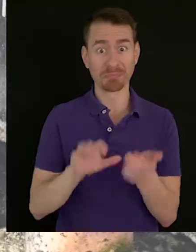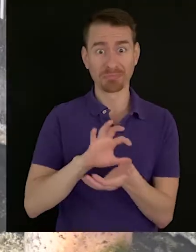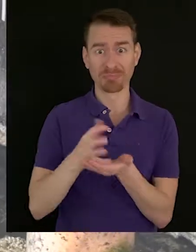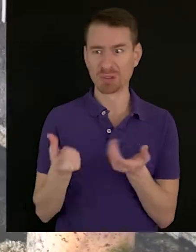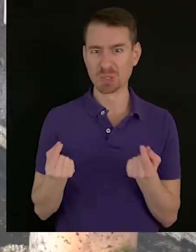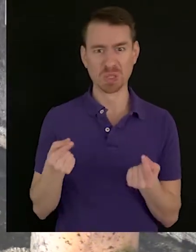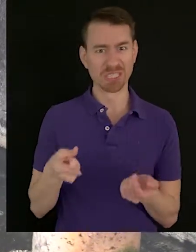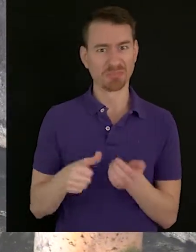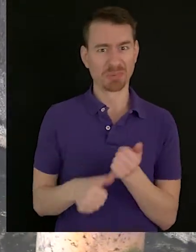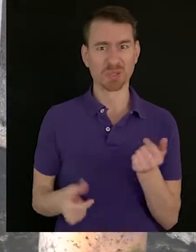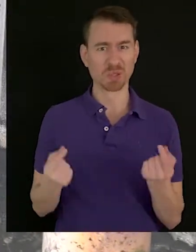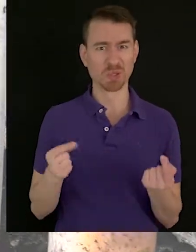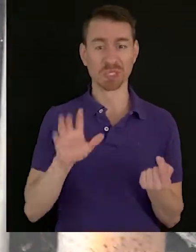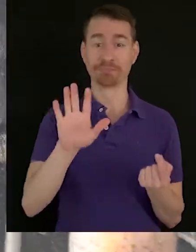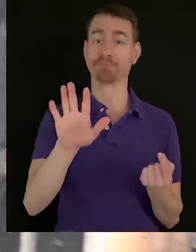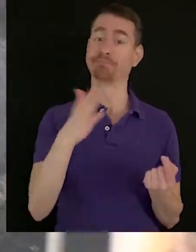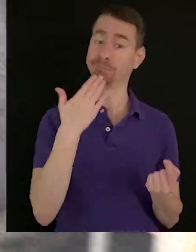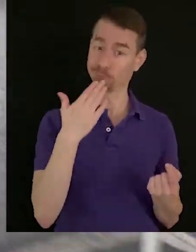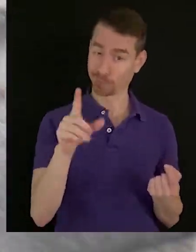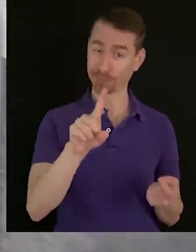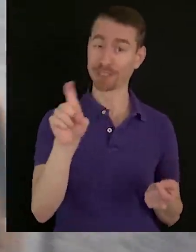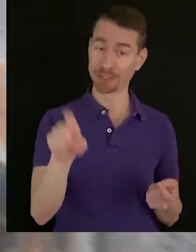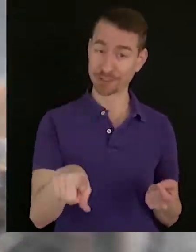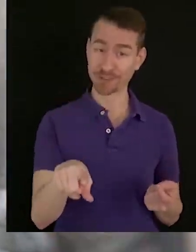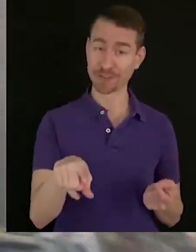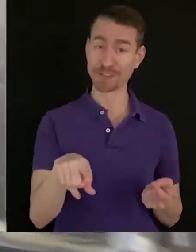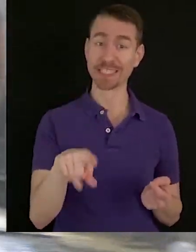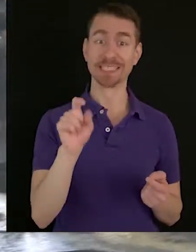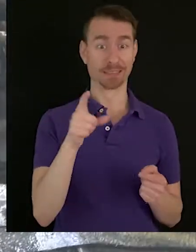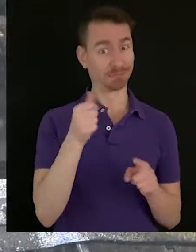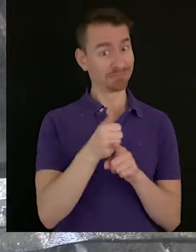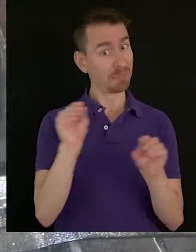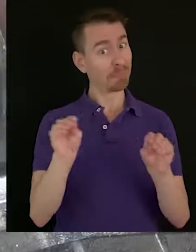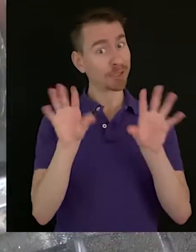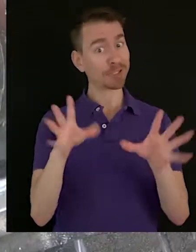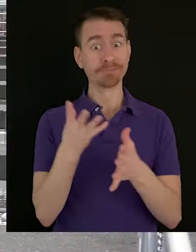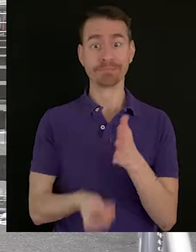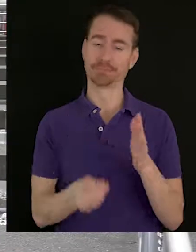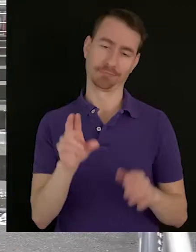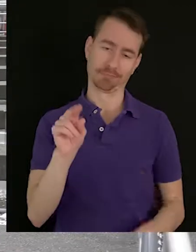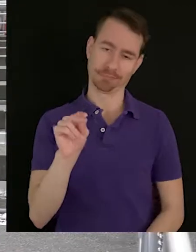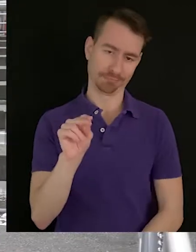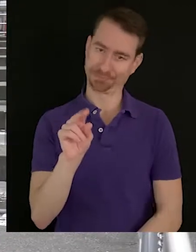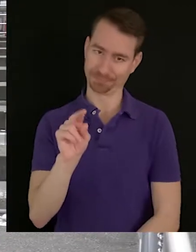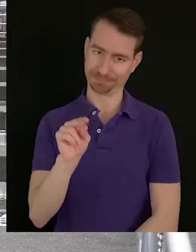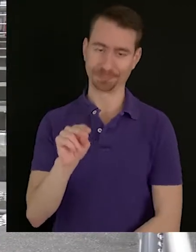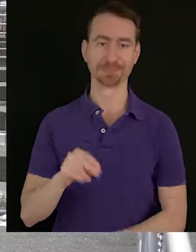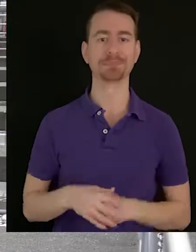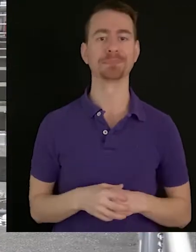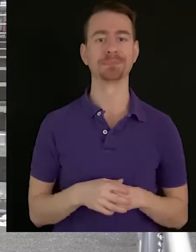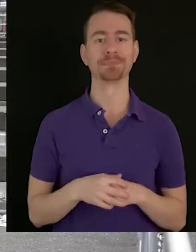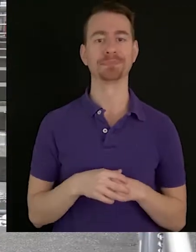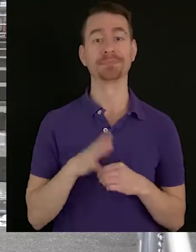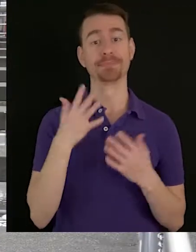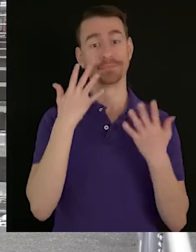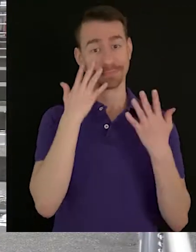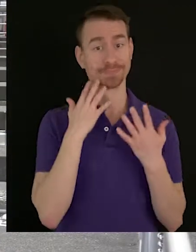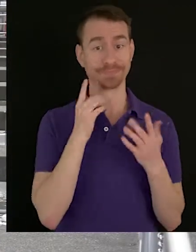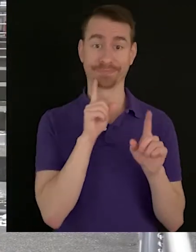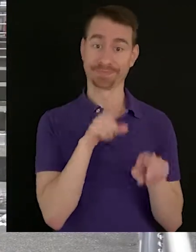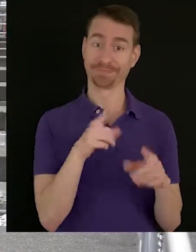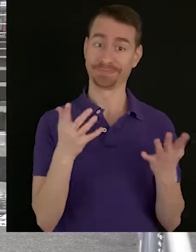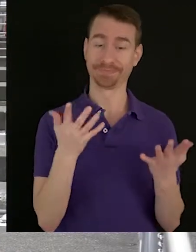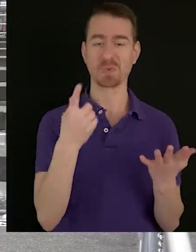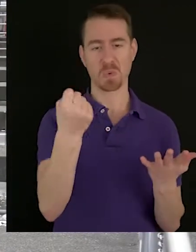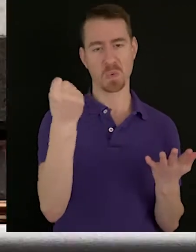We use a similar method for the poop and food that collects on the bottom of the tank. We have bars that are on a track that are